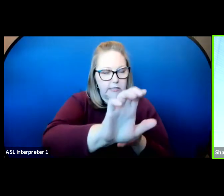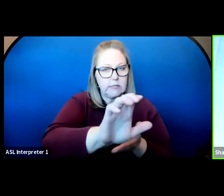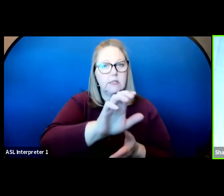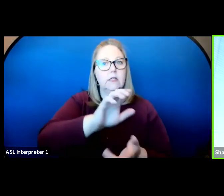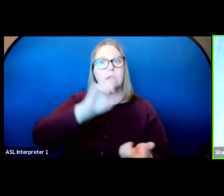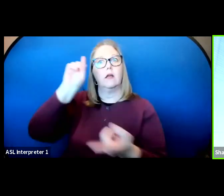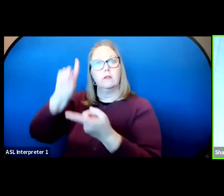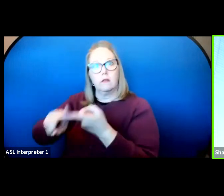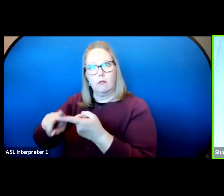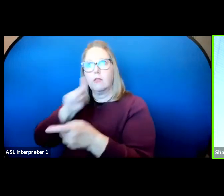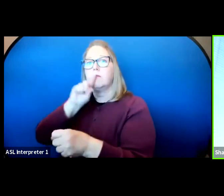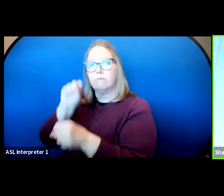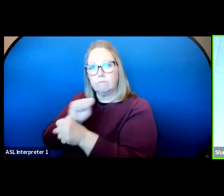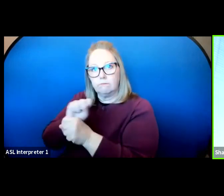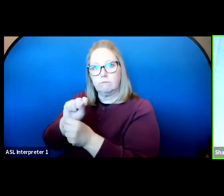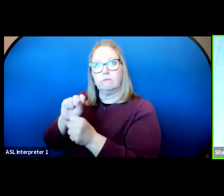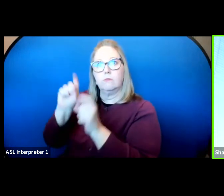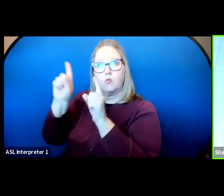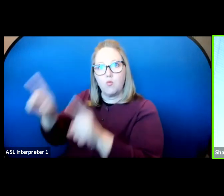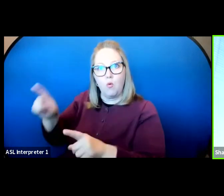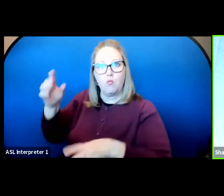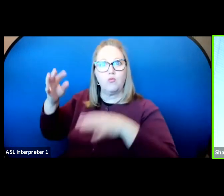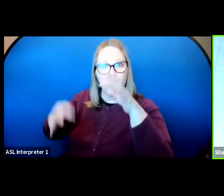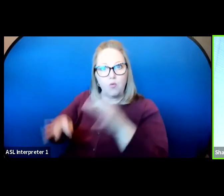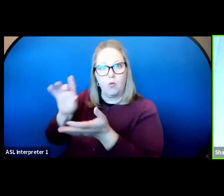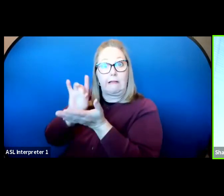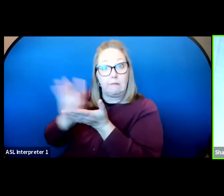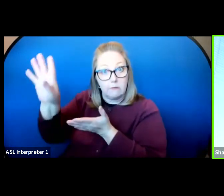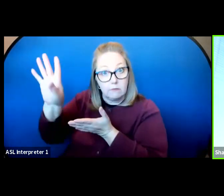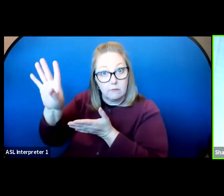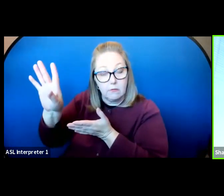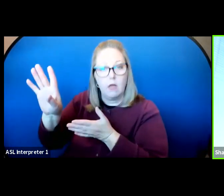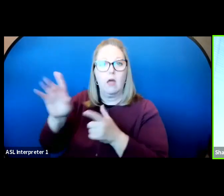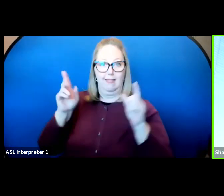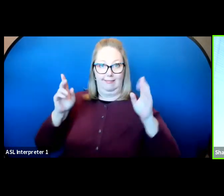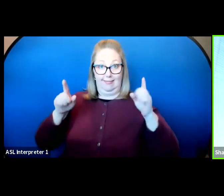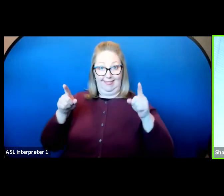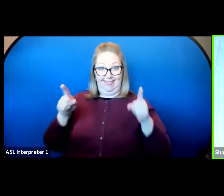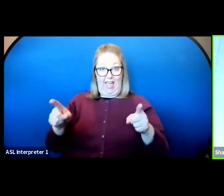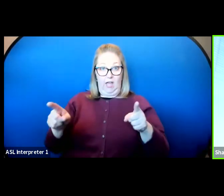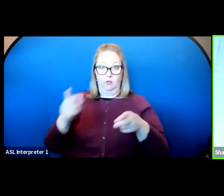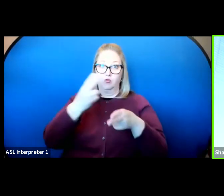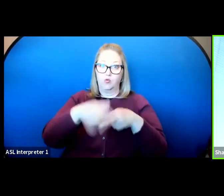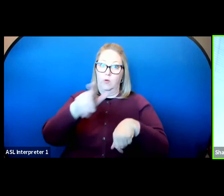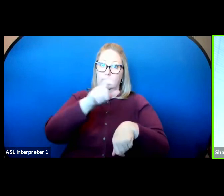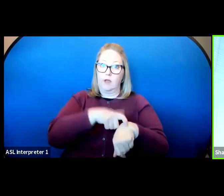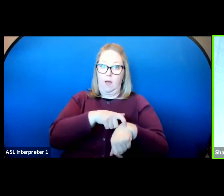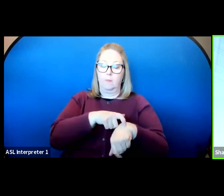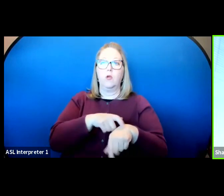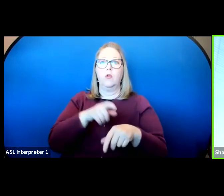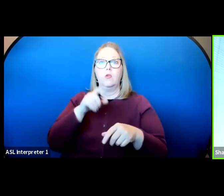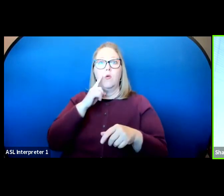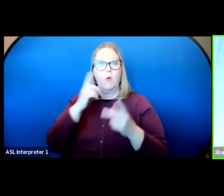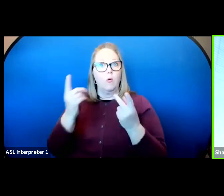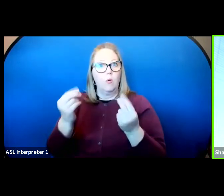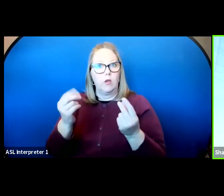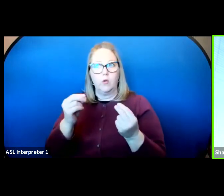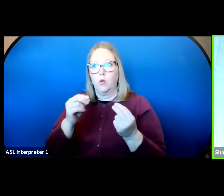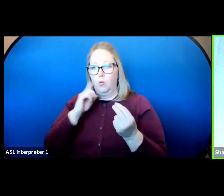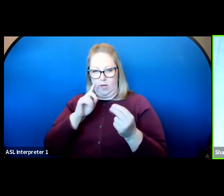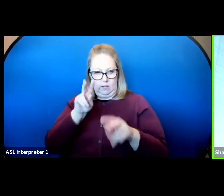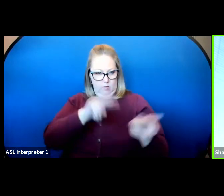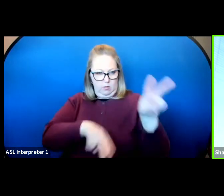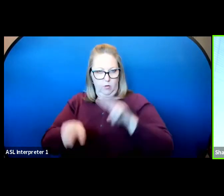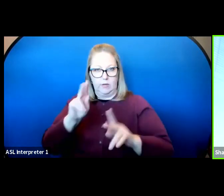dealing with a very, very short time frame, and the ability to get tenants prioritized for rental assistance or